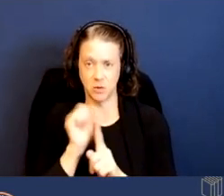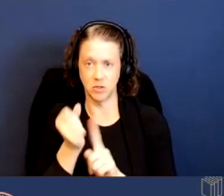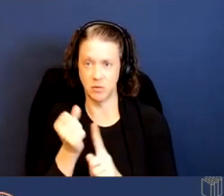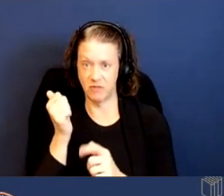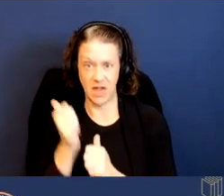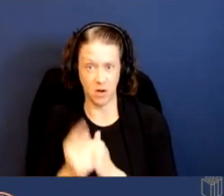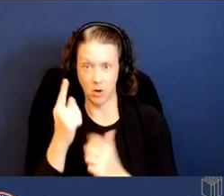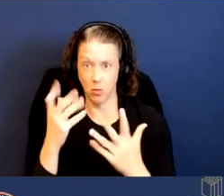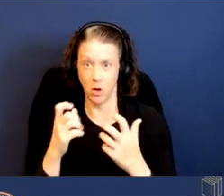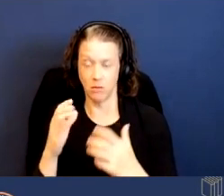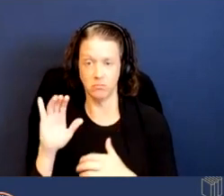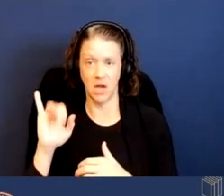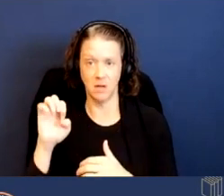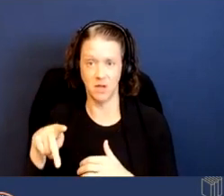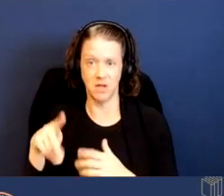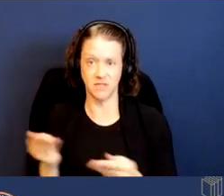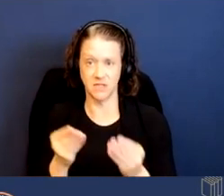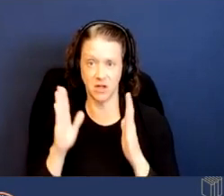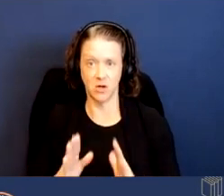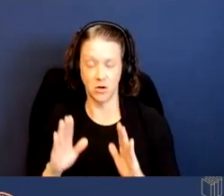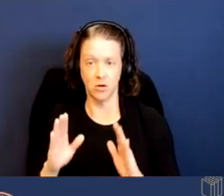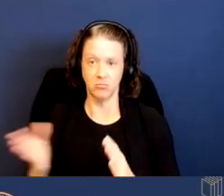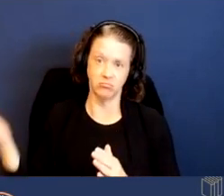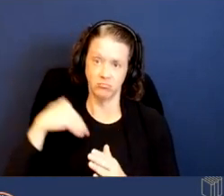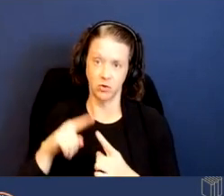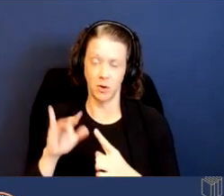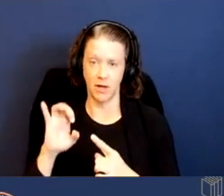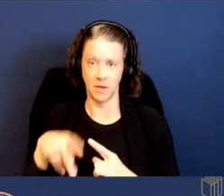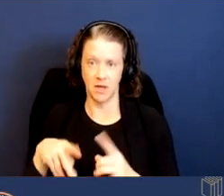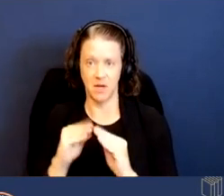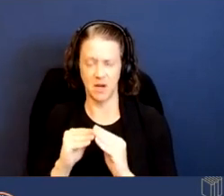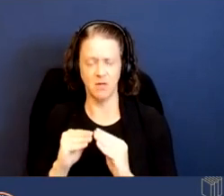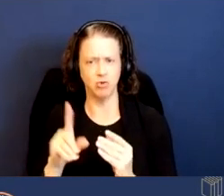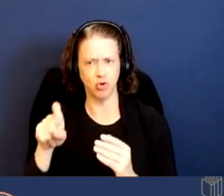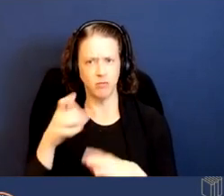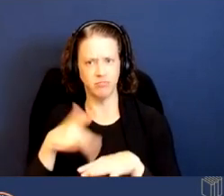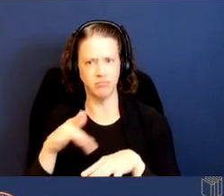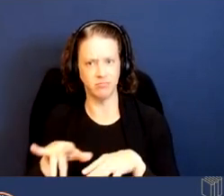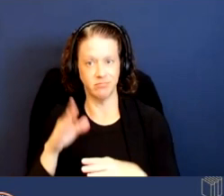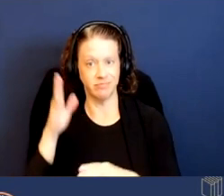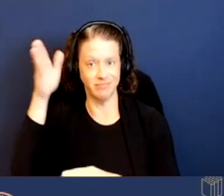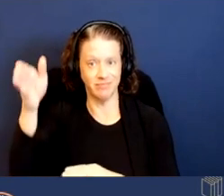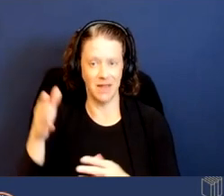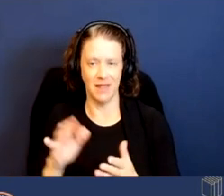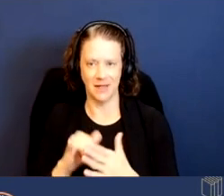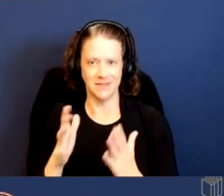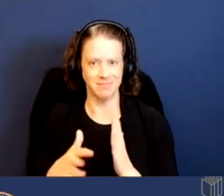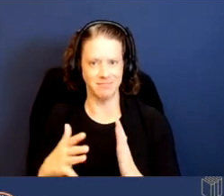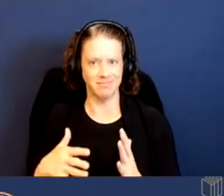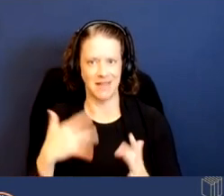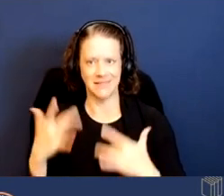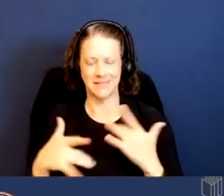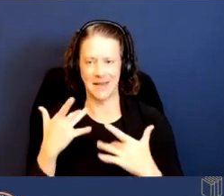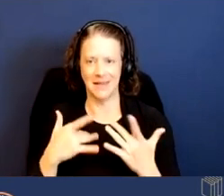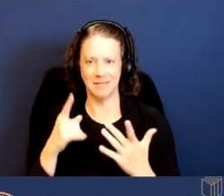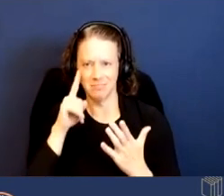to attend the IEPT meeting could have that and have access to that. So this is a pretty exciting exploratory sort